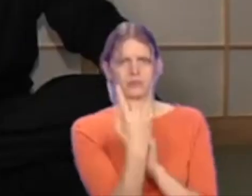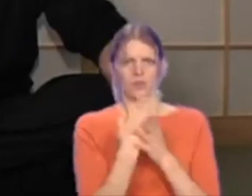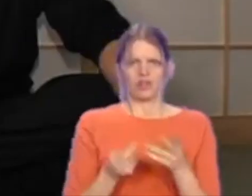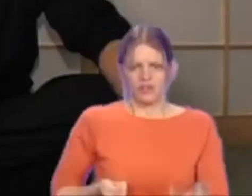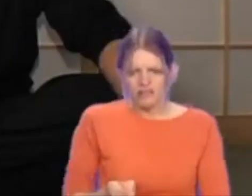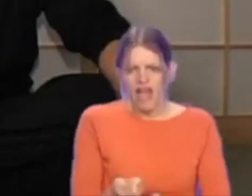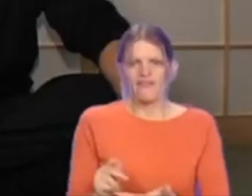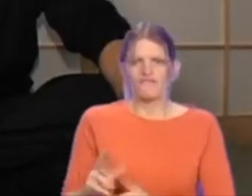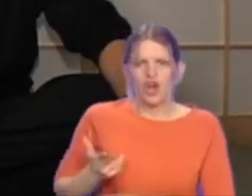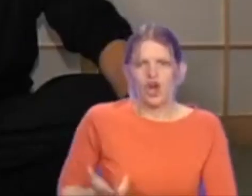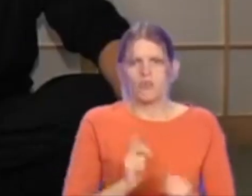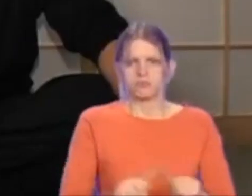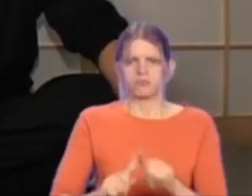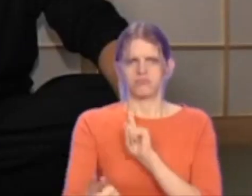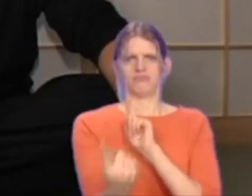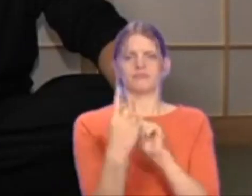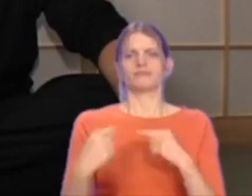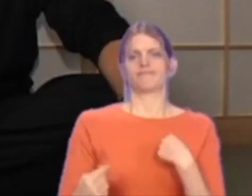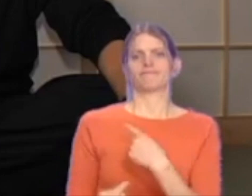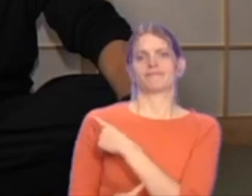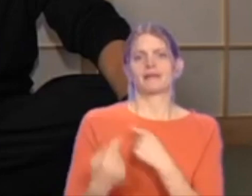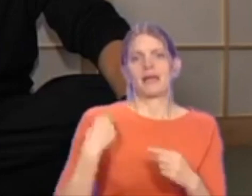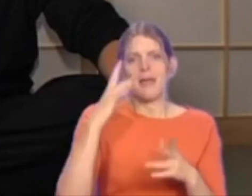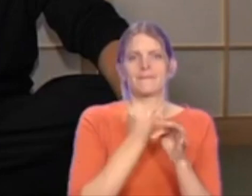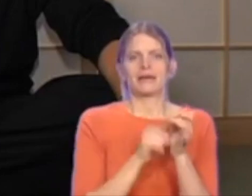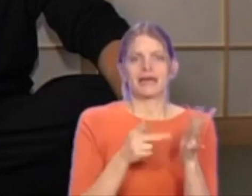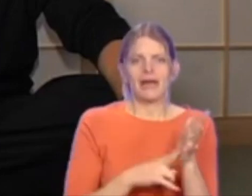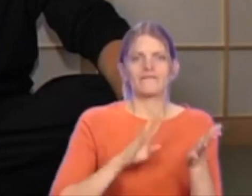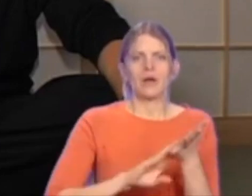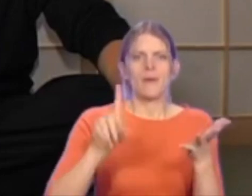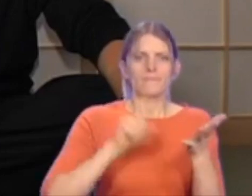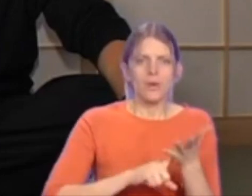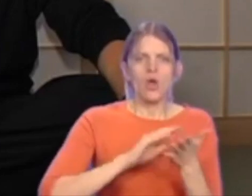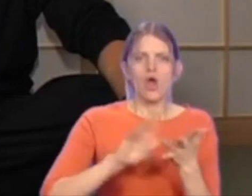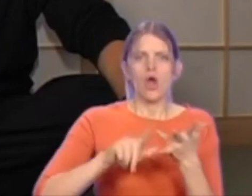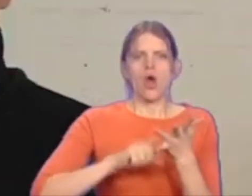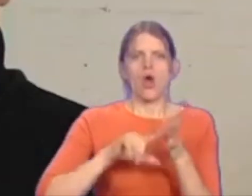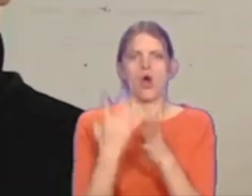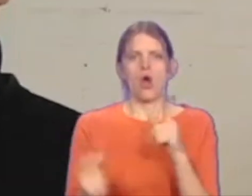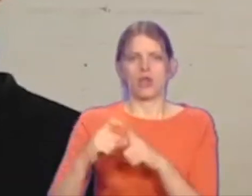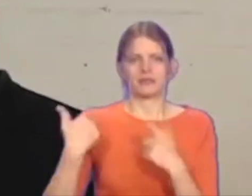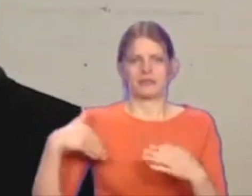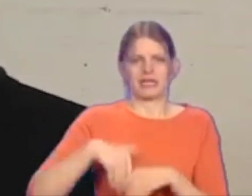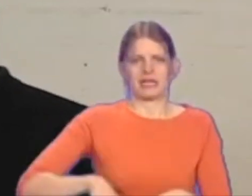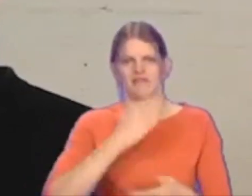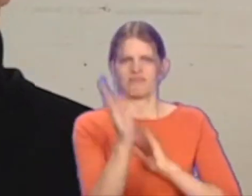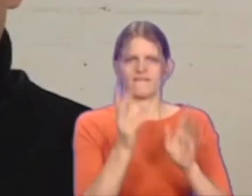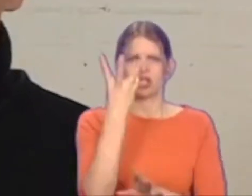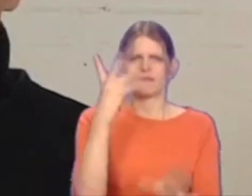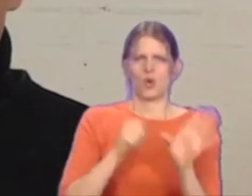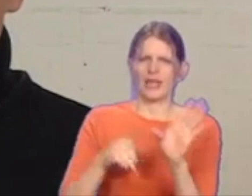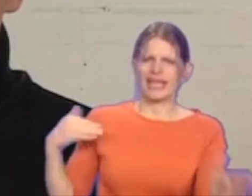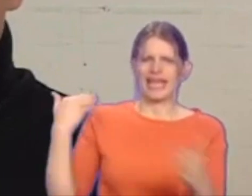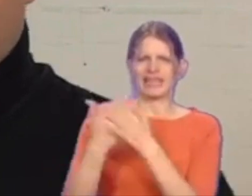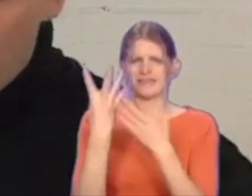My name is Gavin Mulholland. I've been involved in martial arts for 34 years, and I hold black belts in 4 different combat systems. Okay, when dealing with a kosh, a club,